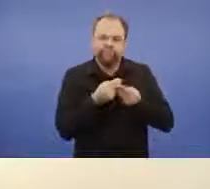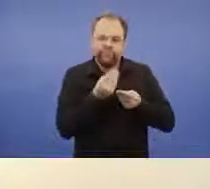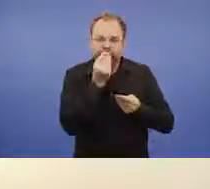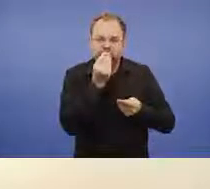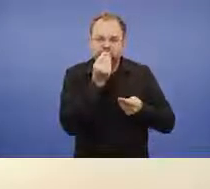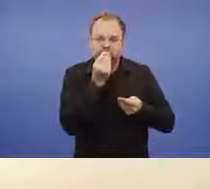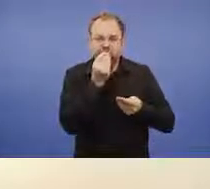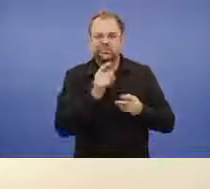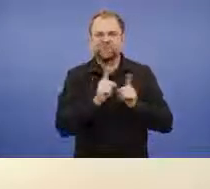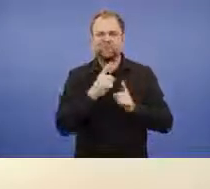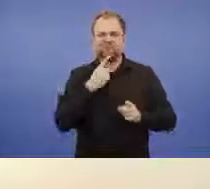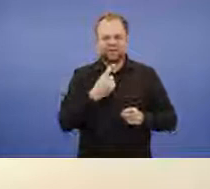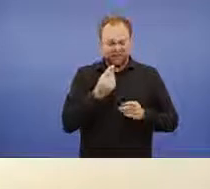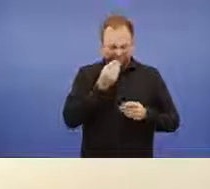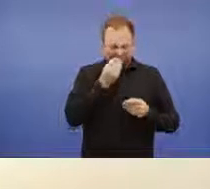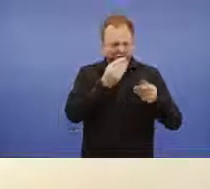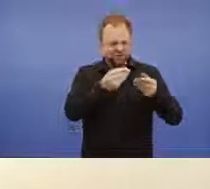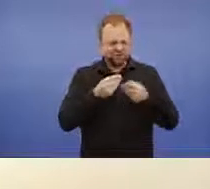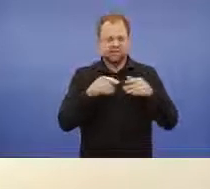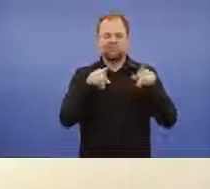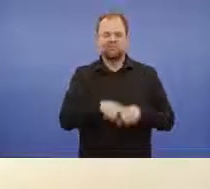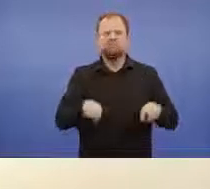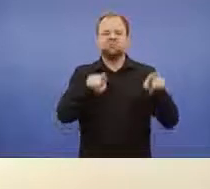health issues.